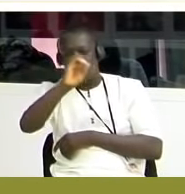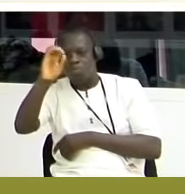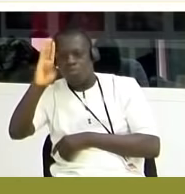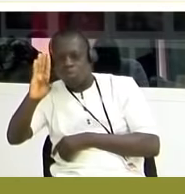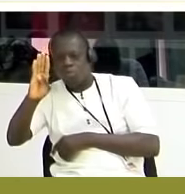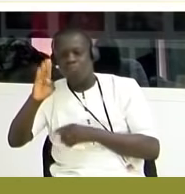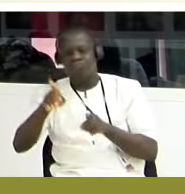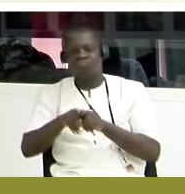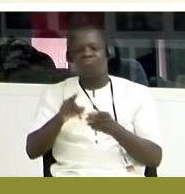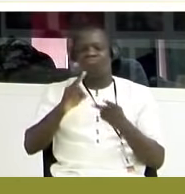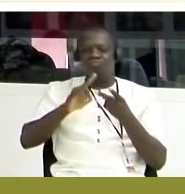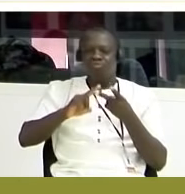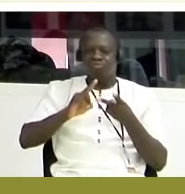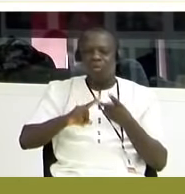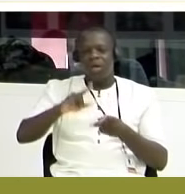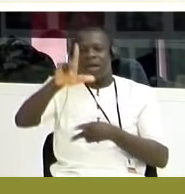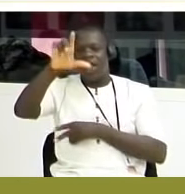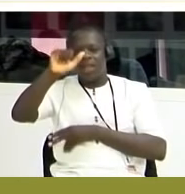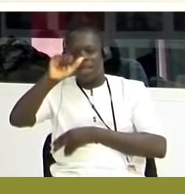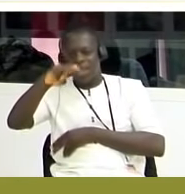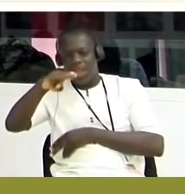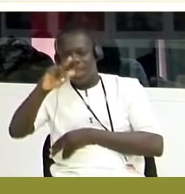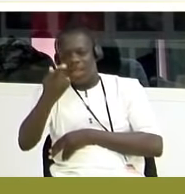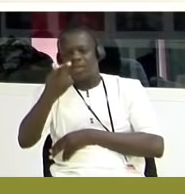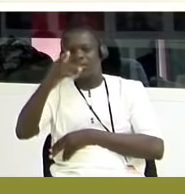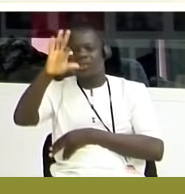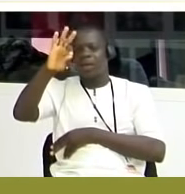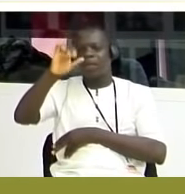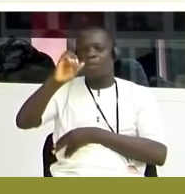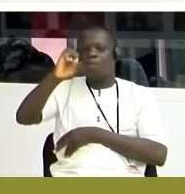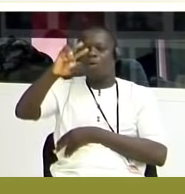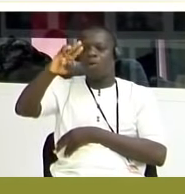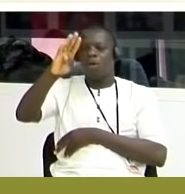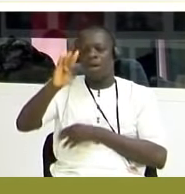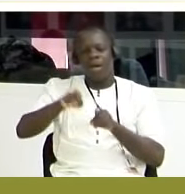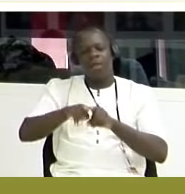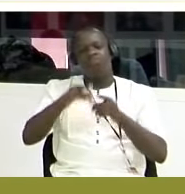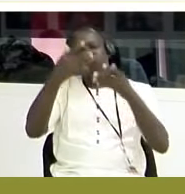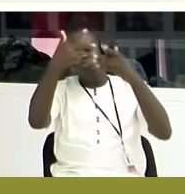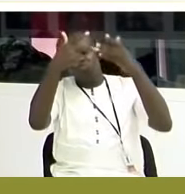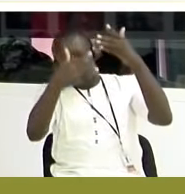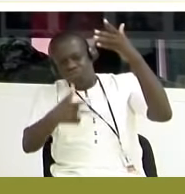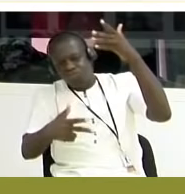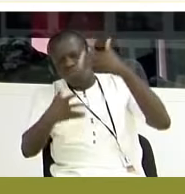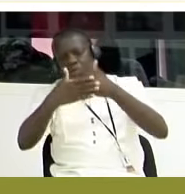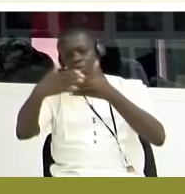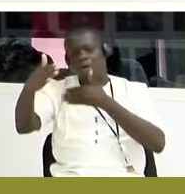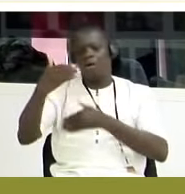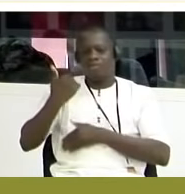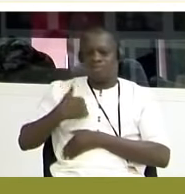Harry Valentine, late Sadibou Haidara, and many others.